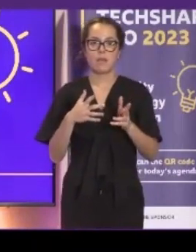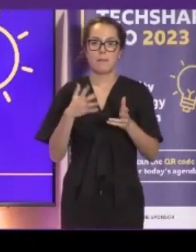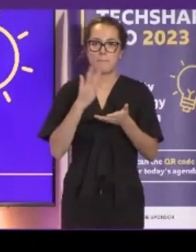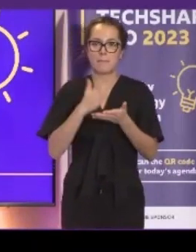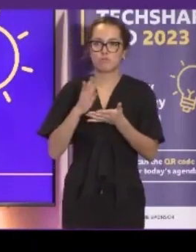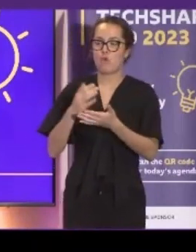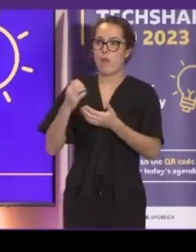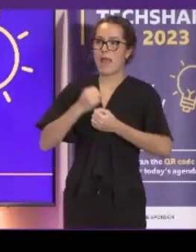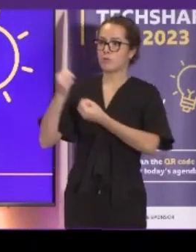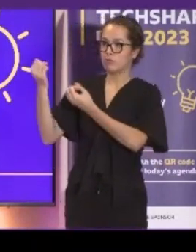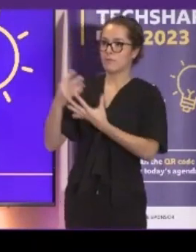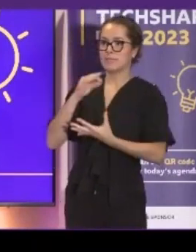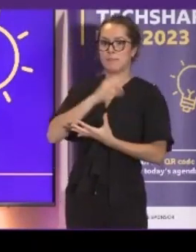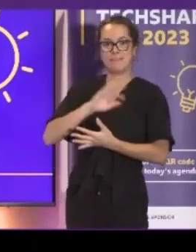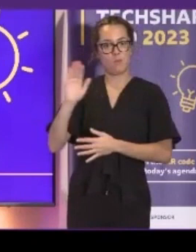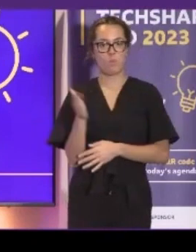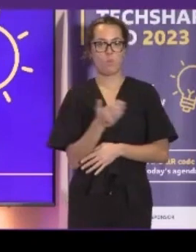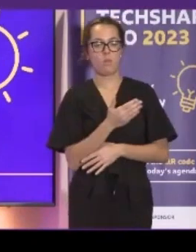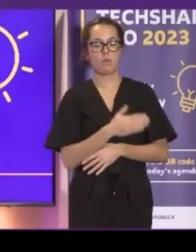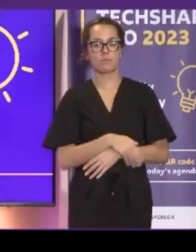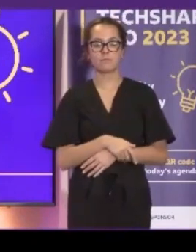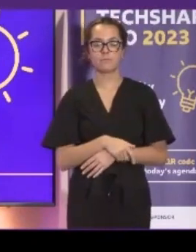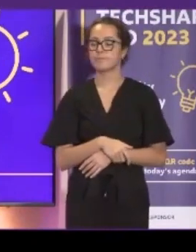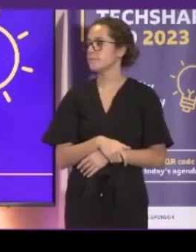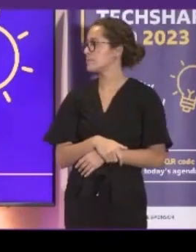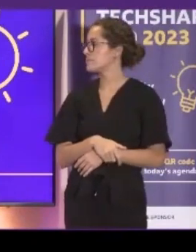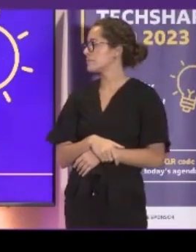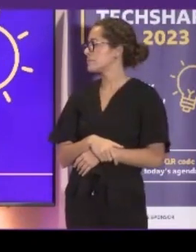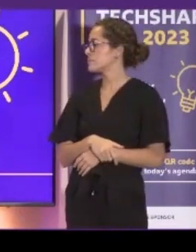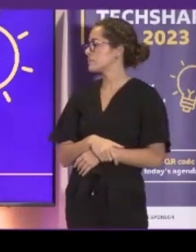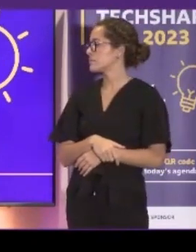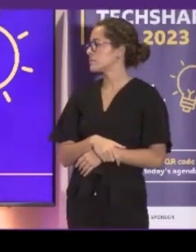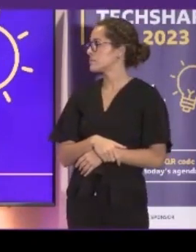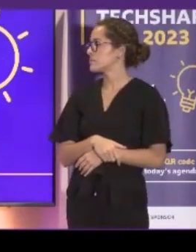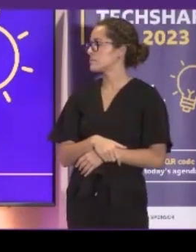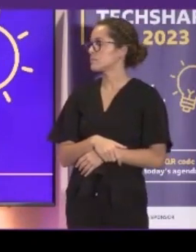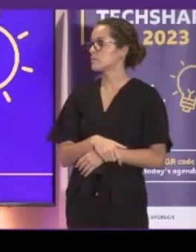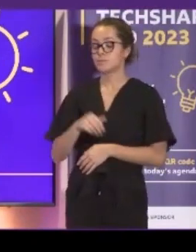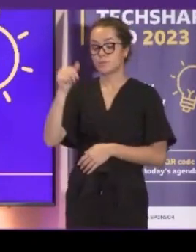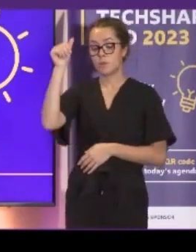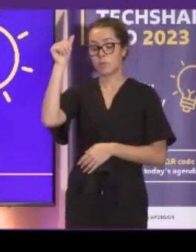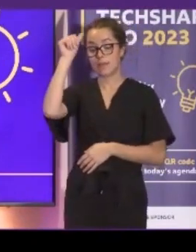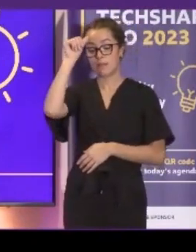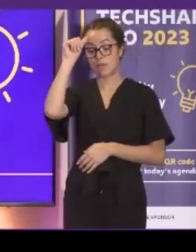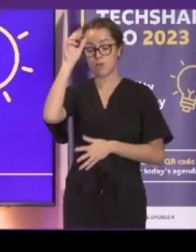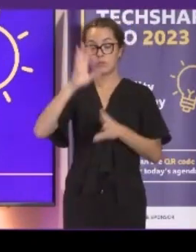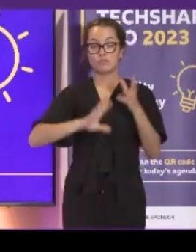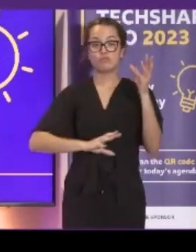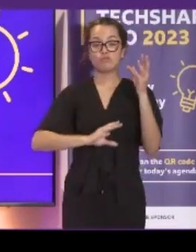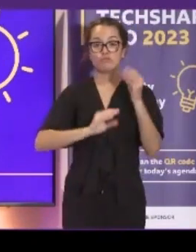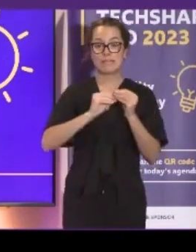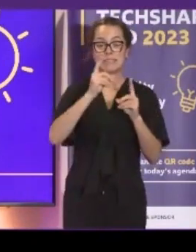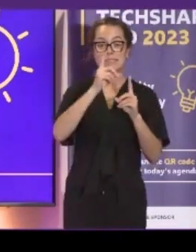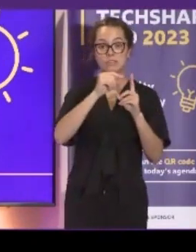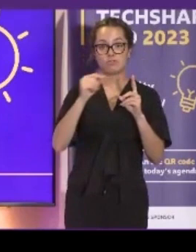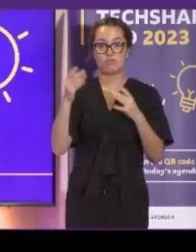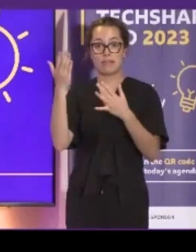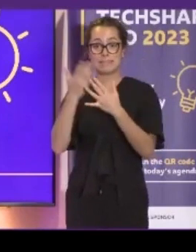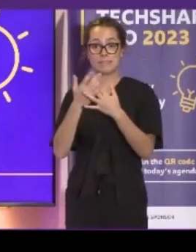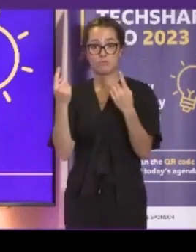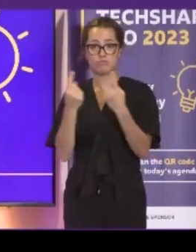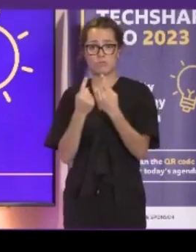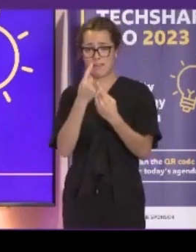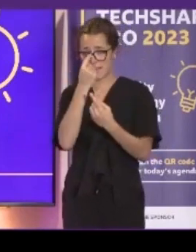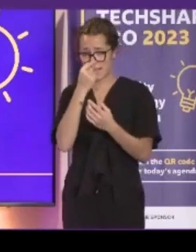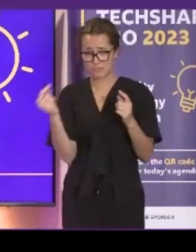everybody. But look, I think we all know that building digital, accessible products can be a challenge. It